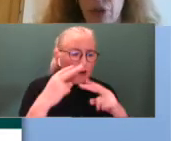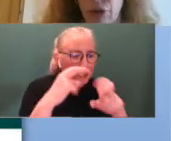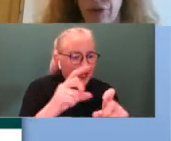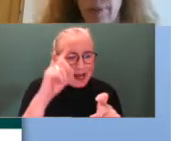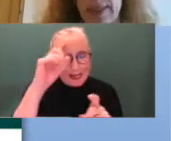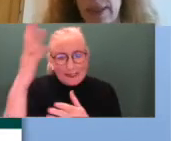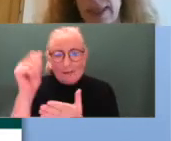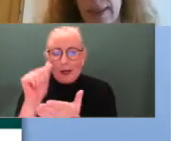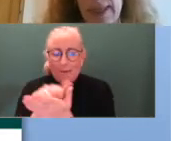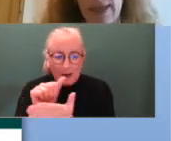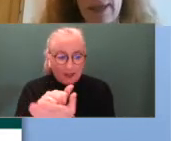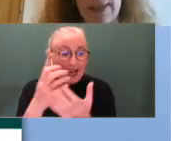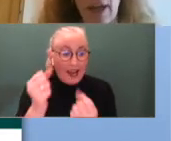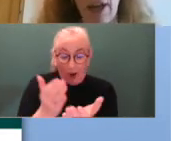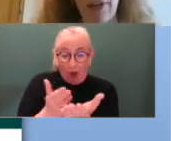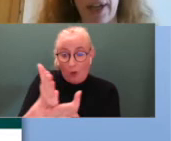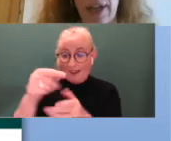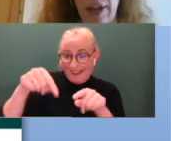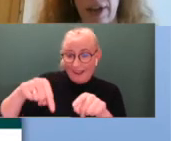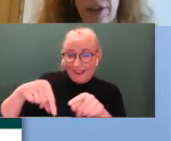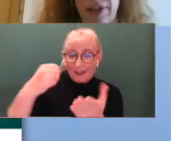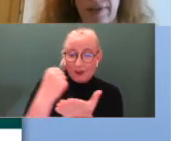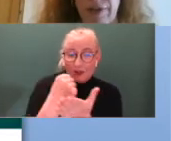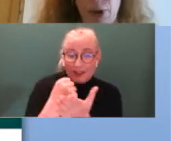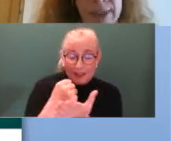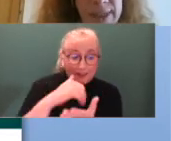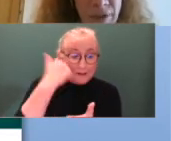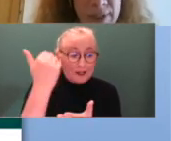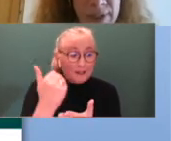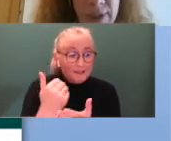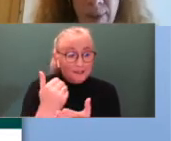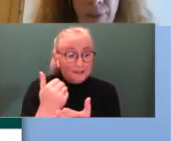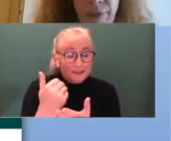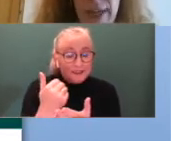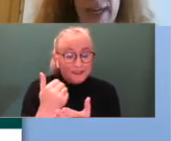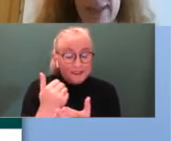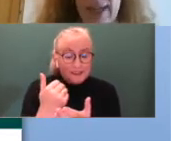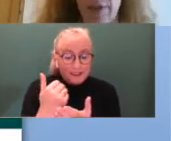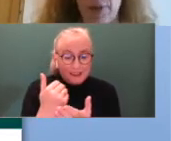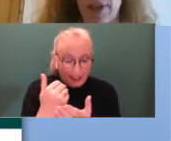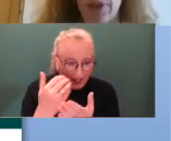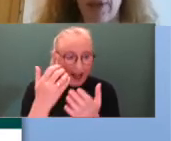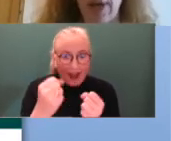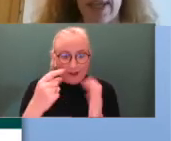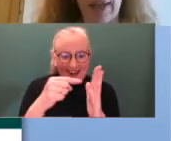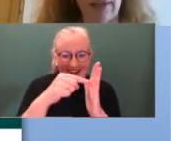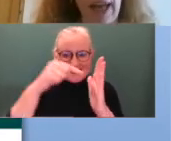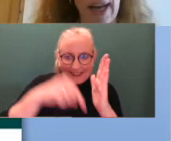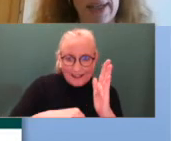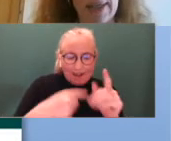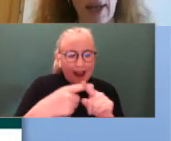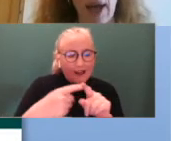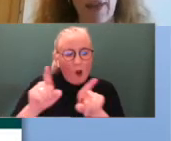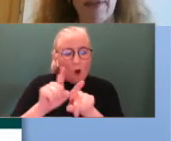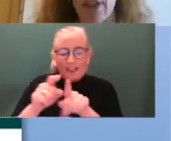papers drawn from this study, because the report itself is fairly extensive, but there's also a technical